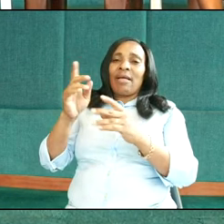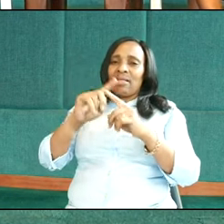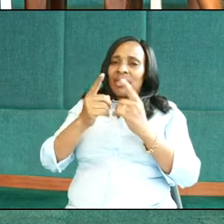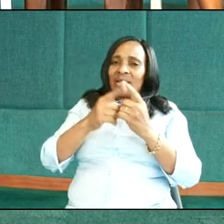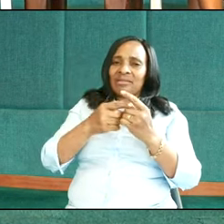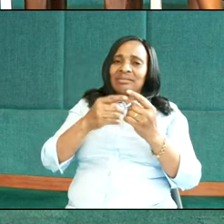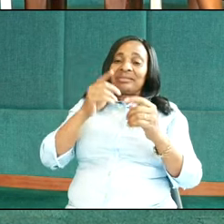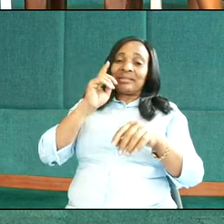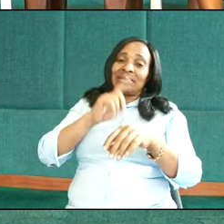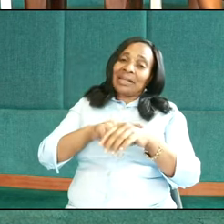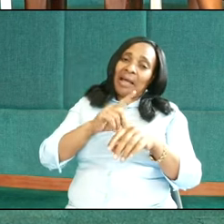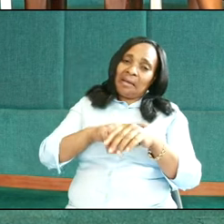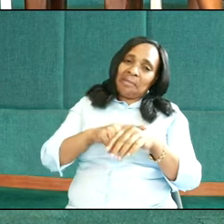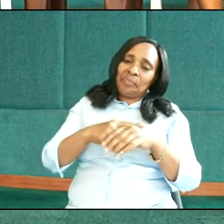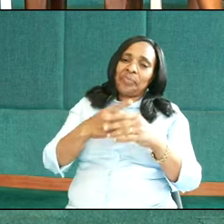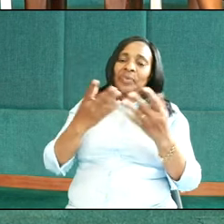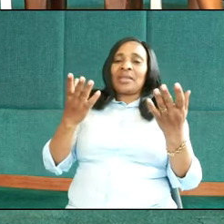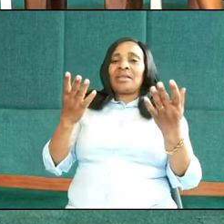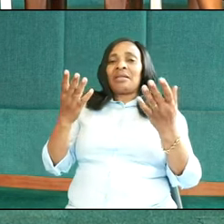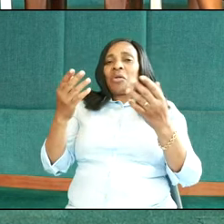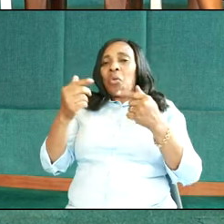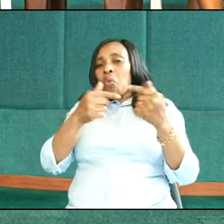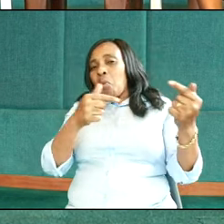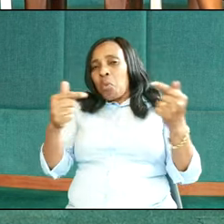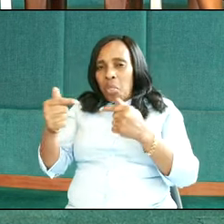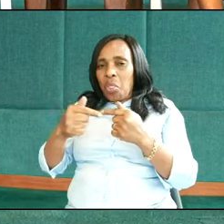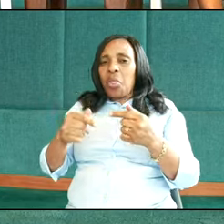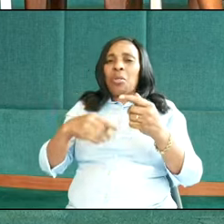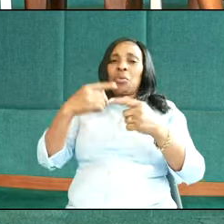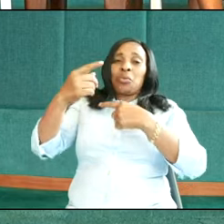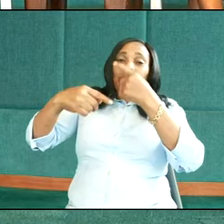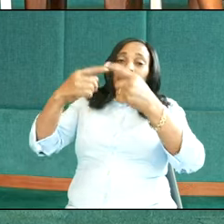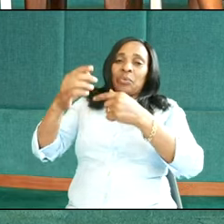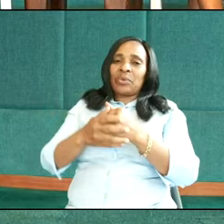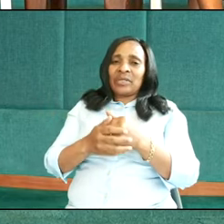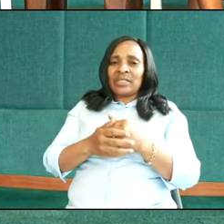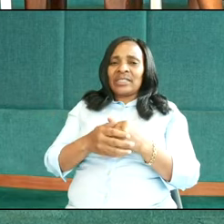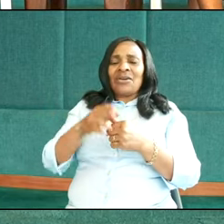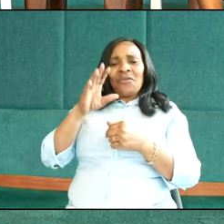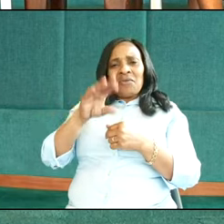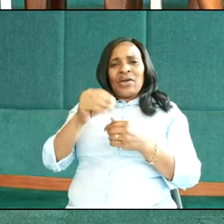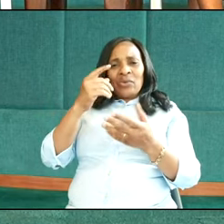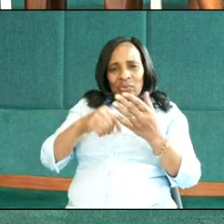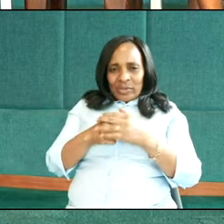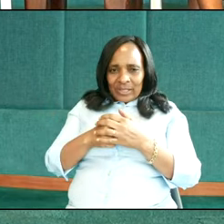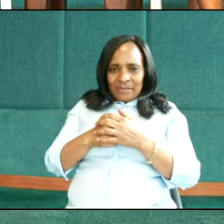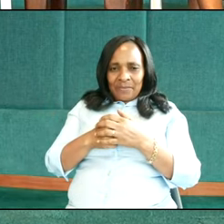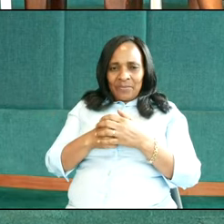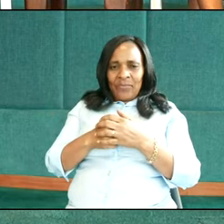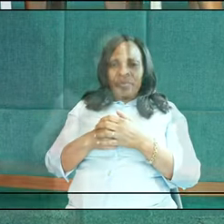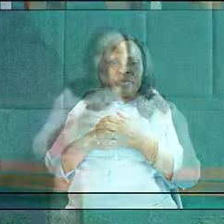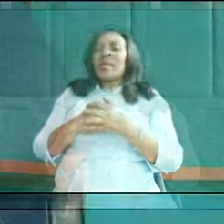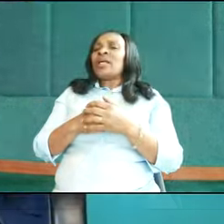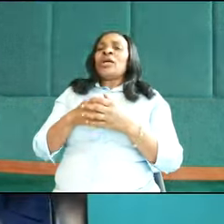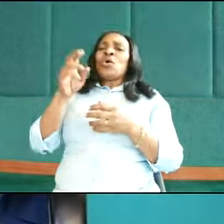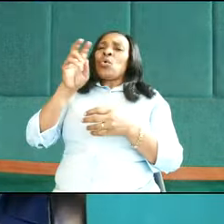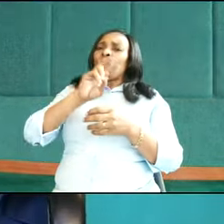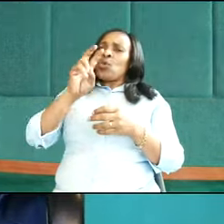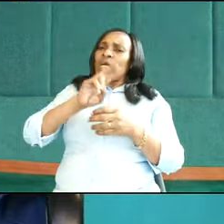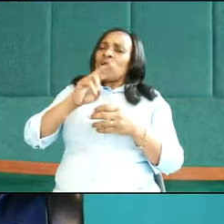so at the time, you know, he's in a war. So you find that, you know, he's looking